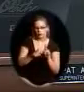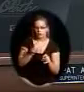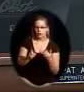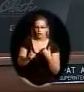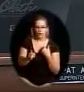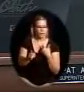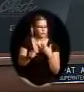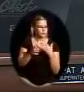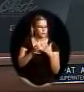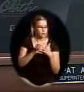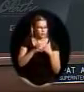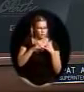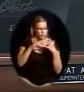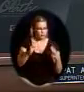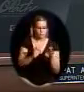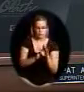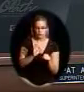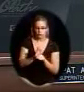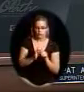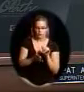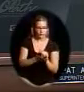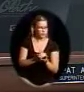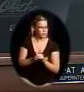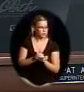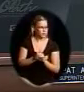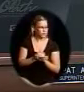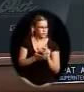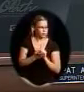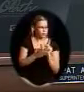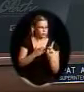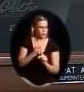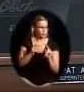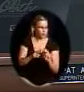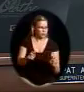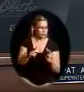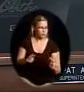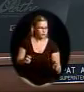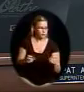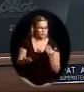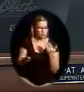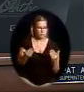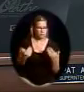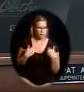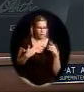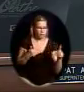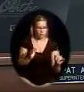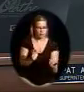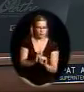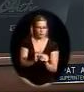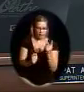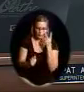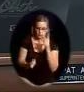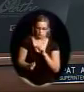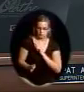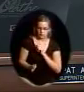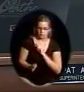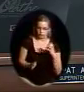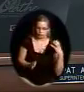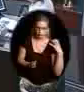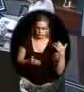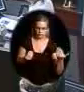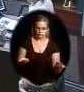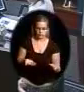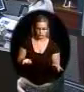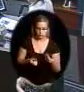is our program analyst here in the district. And I might have them identify. I see the police chief here, but I want to make sure we don't